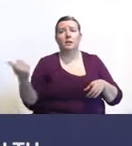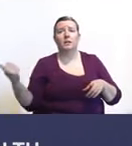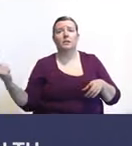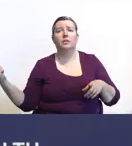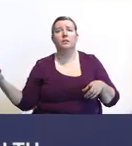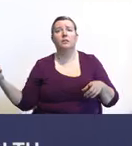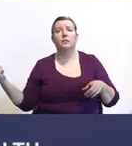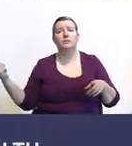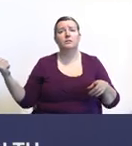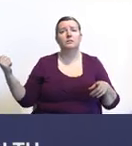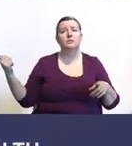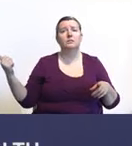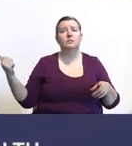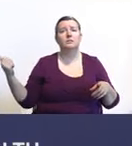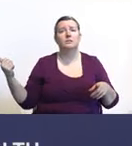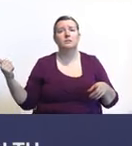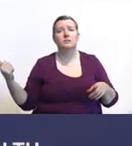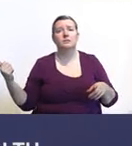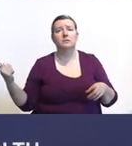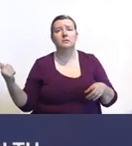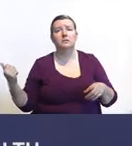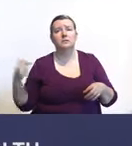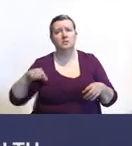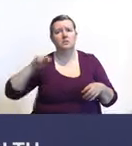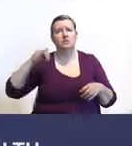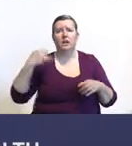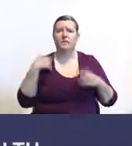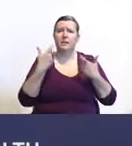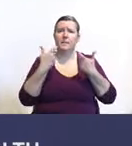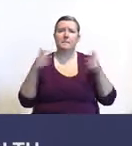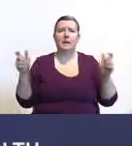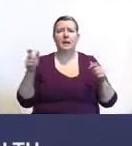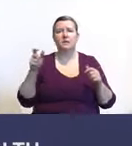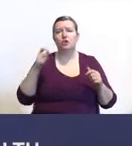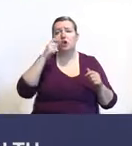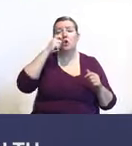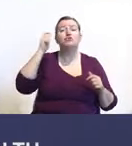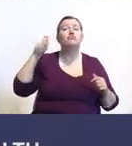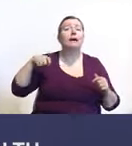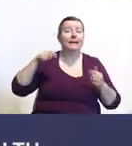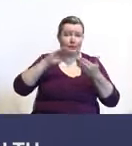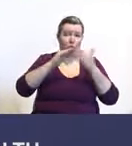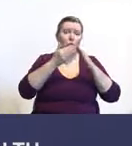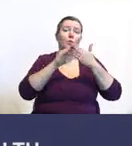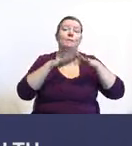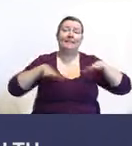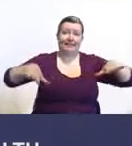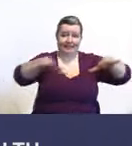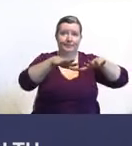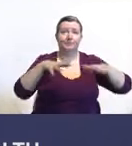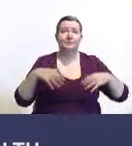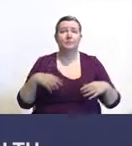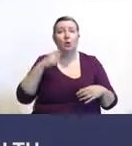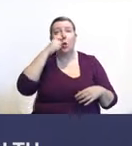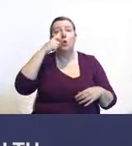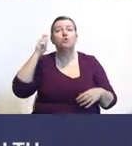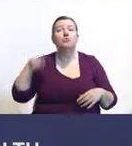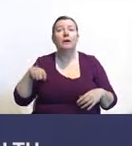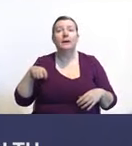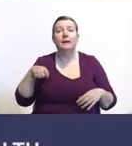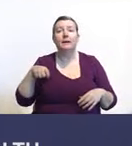nationalities and ethnicities, we have a big Ukrainian population. And the Ukrainian Orthodox